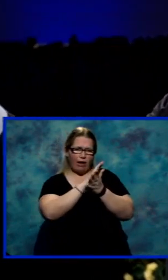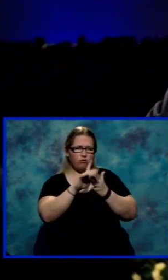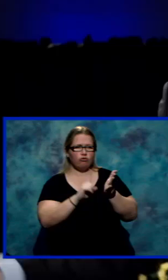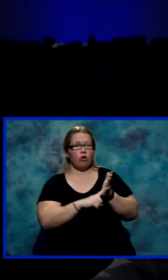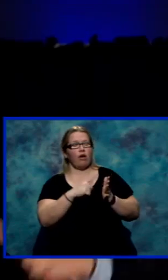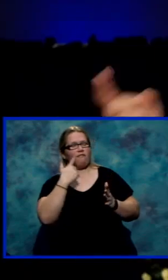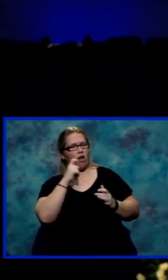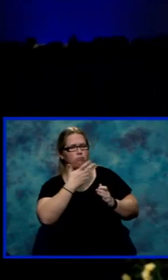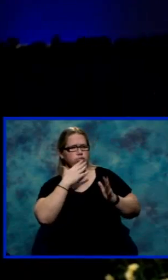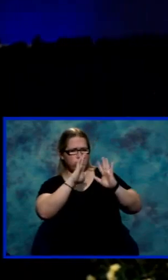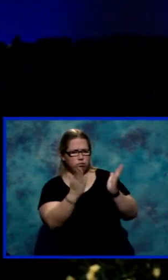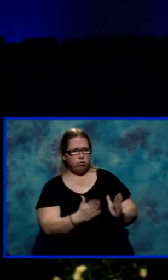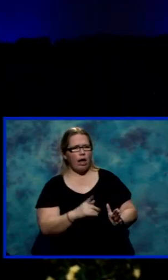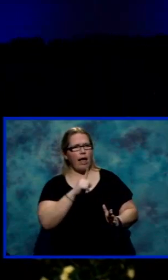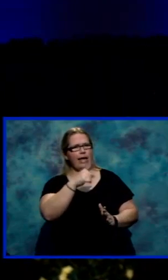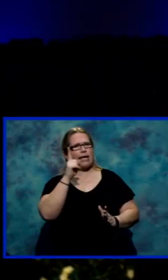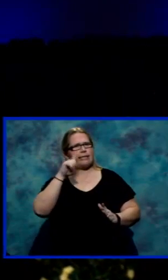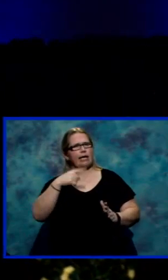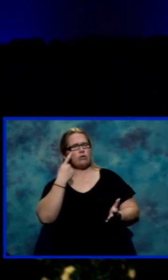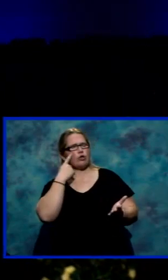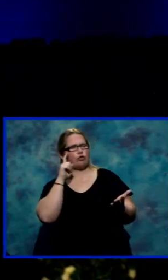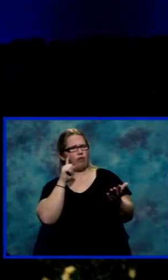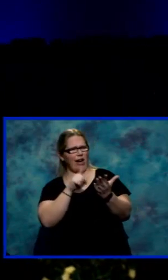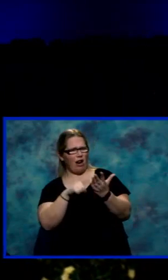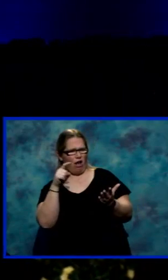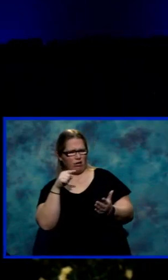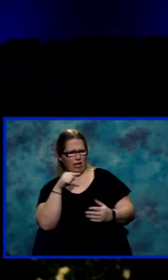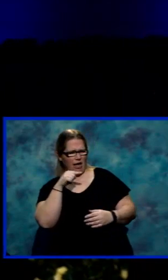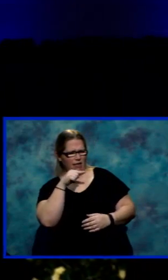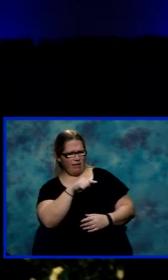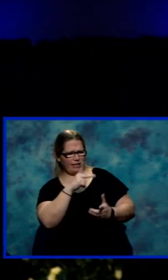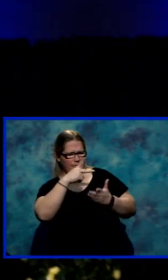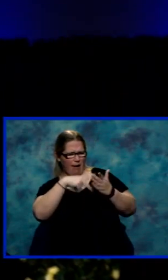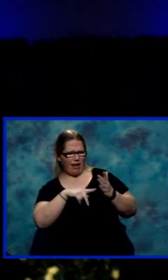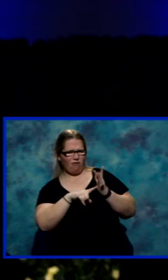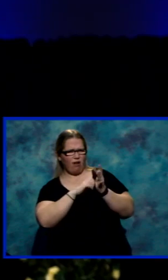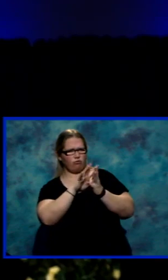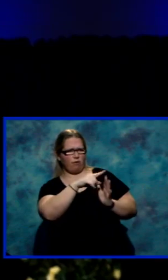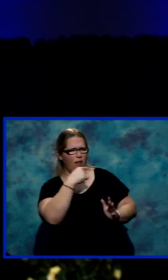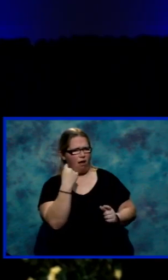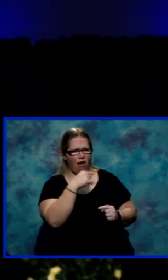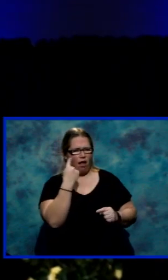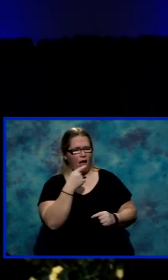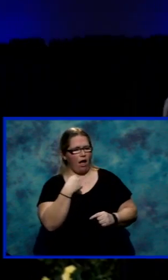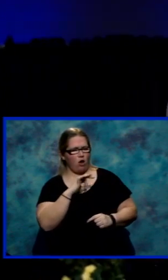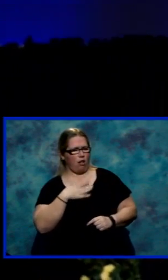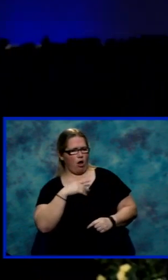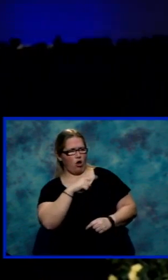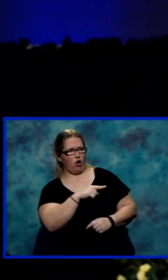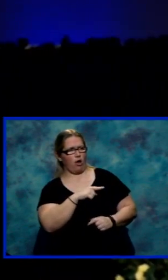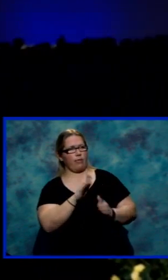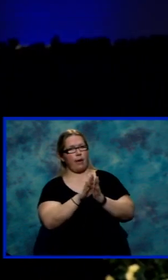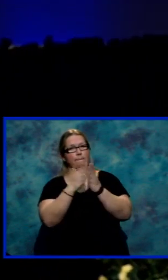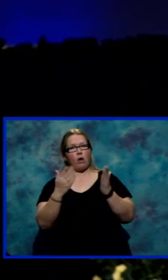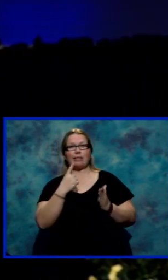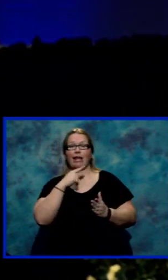very attractive, he starts to recognize that this part of her he does not enjoy whatsoever. The Bible tells us that night that